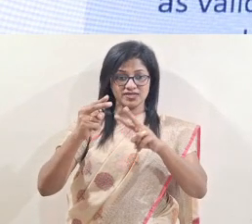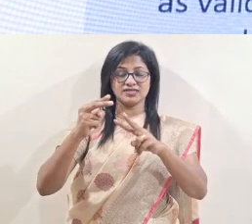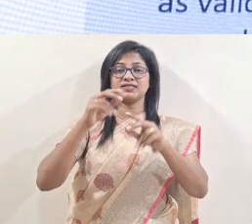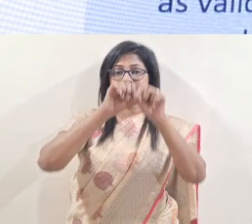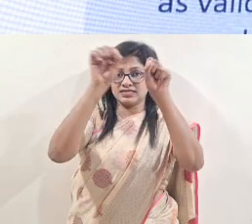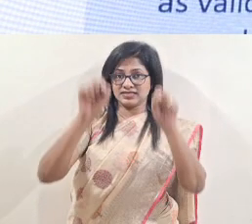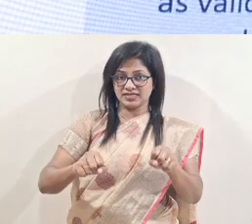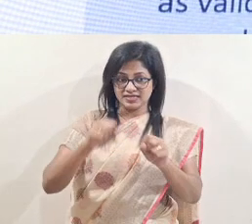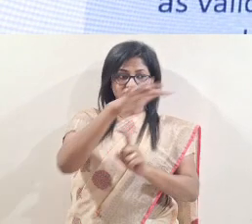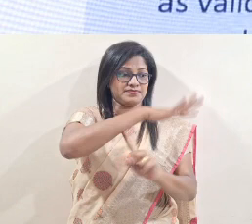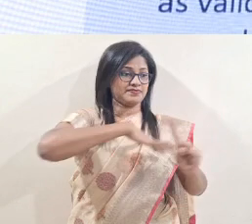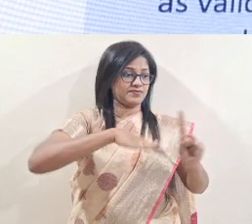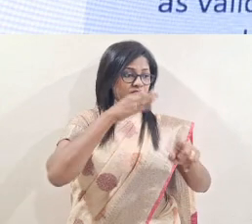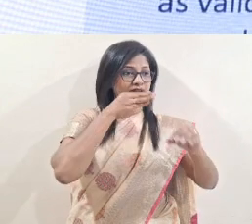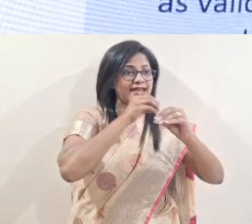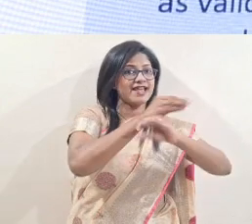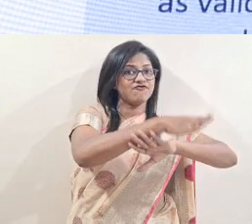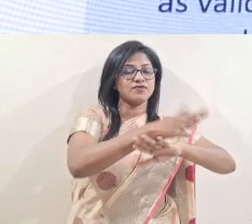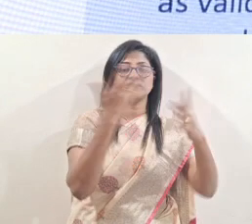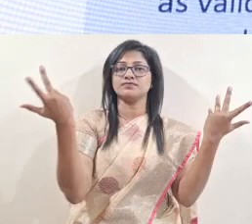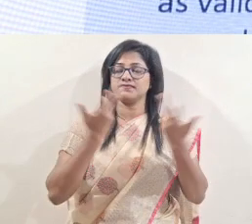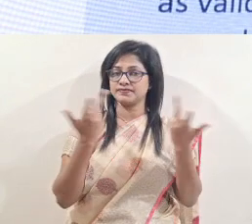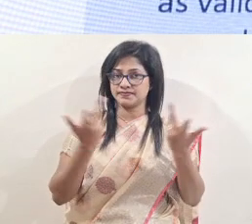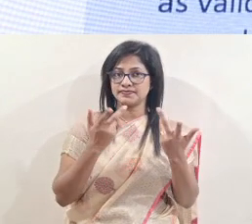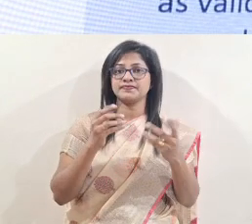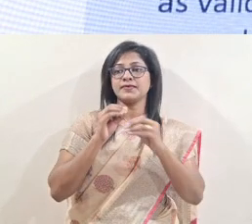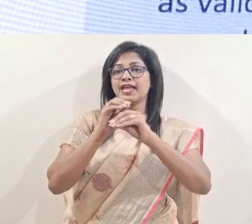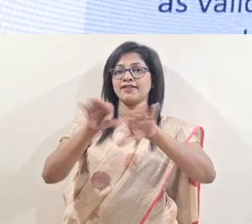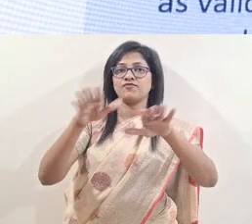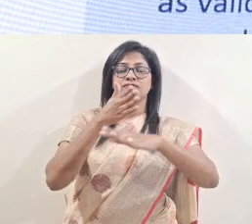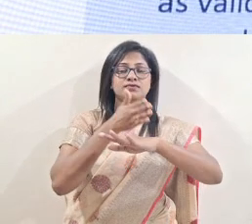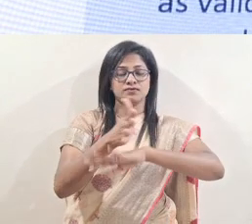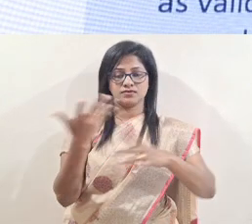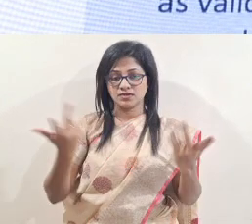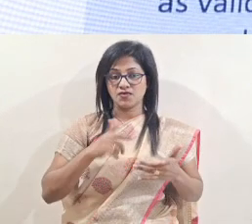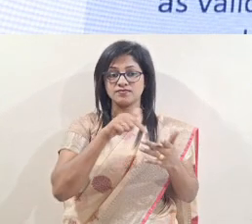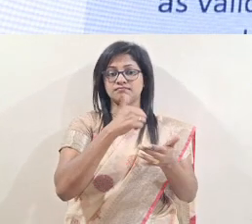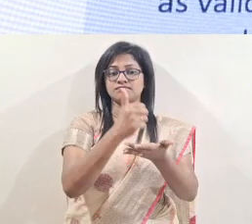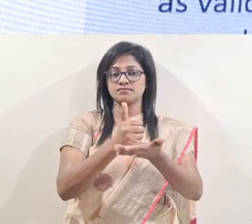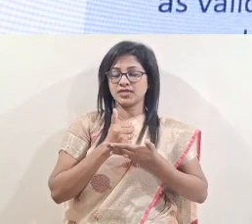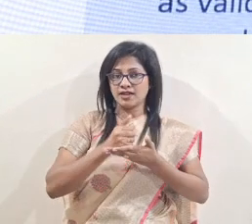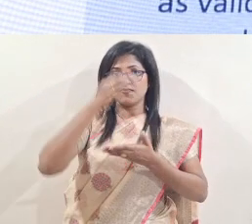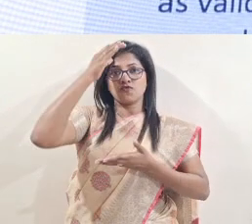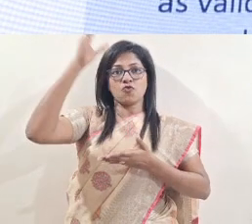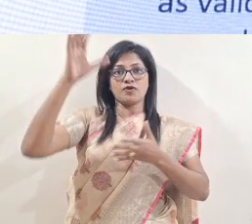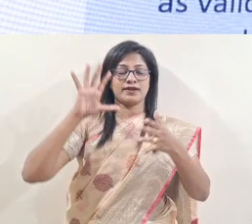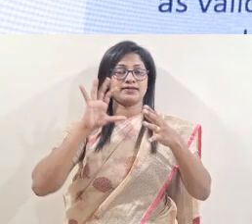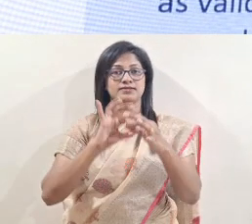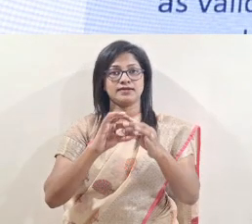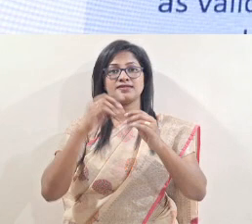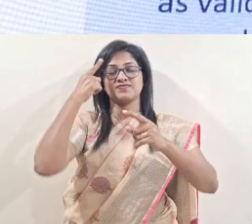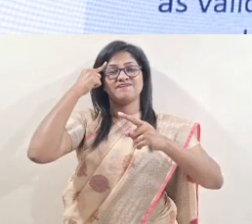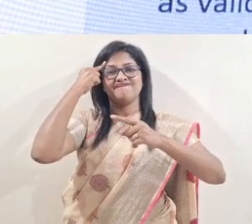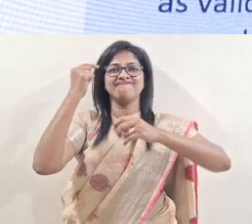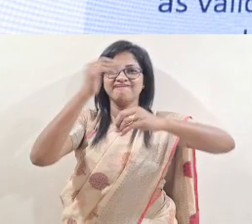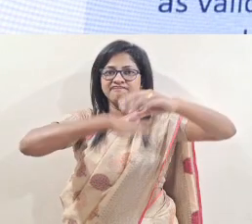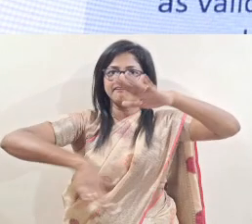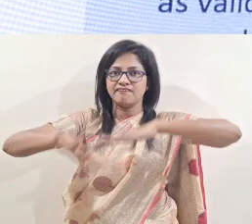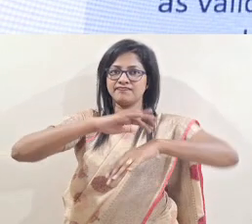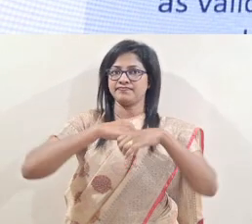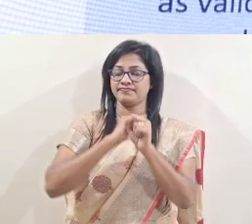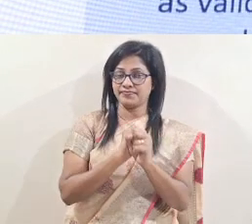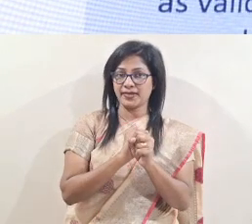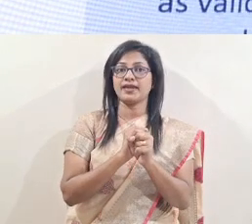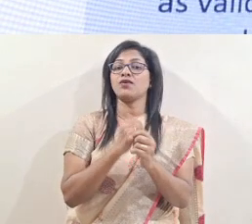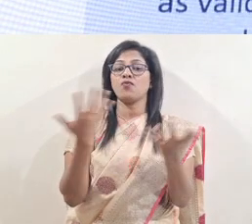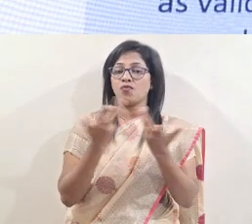surrounding areas. Now, this can help us propose more context-specific strategies to get maximum benefits from